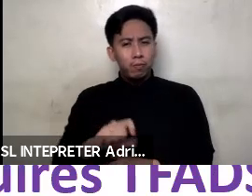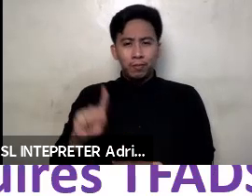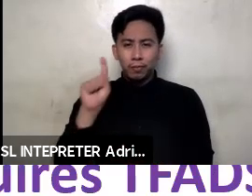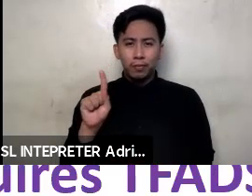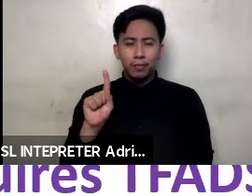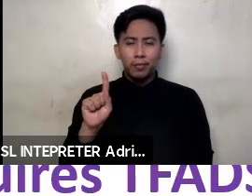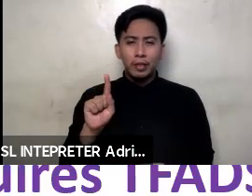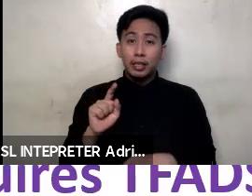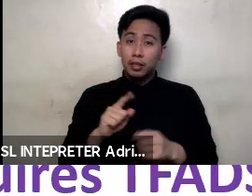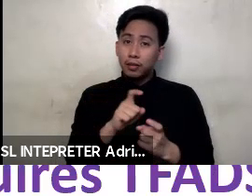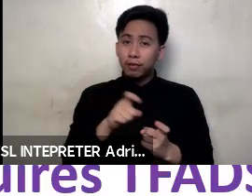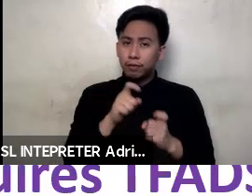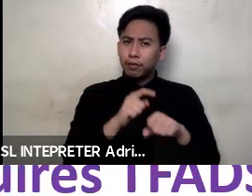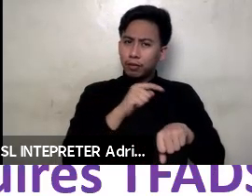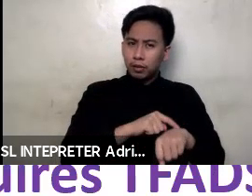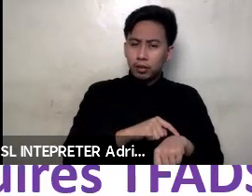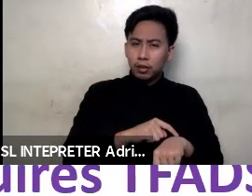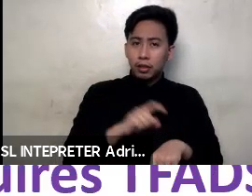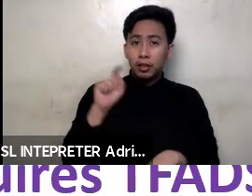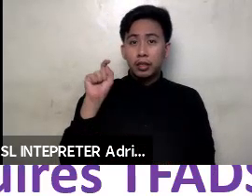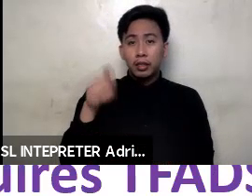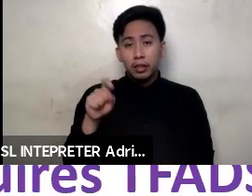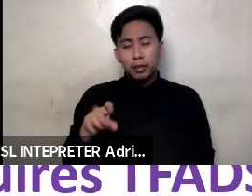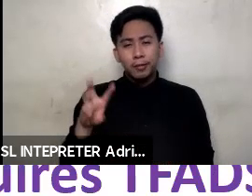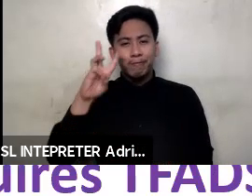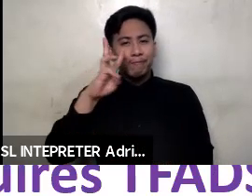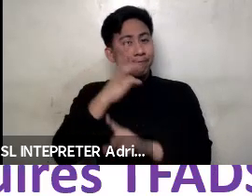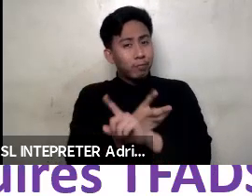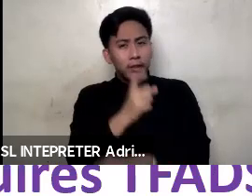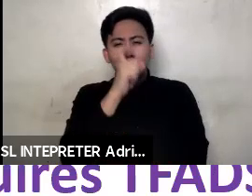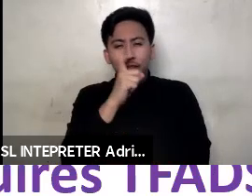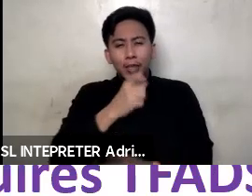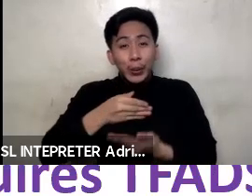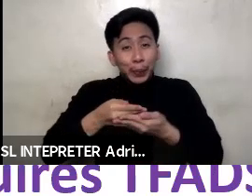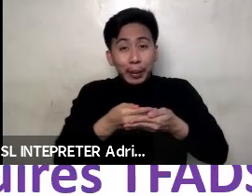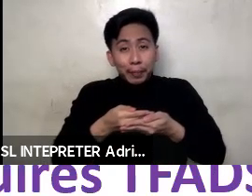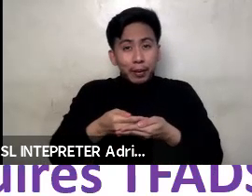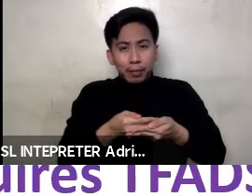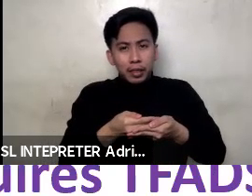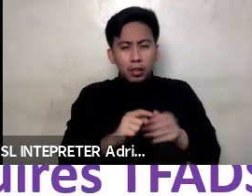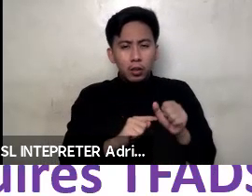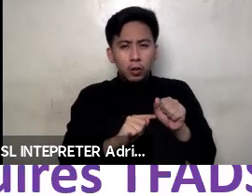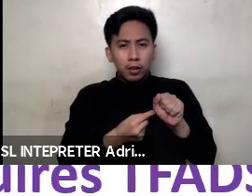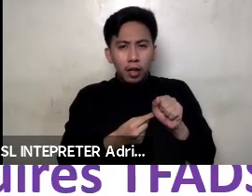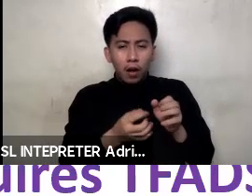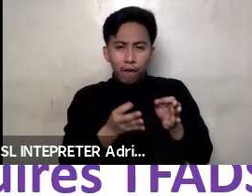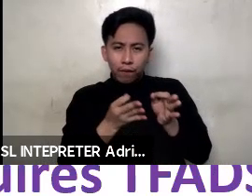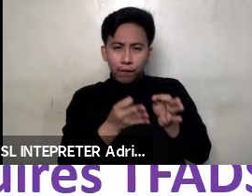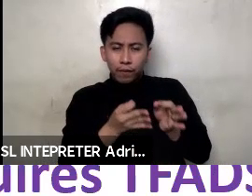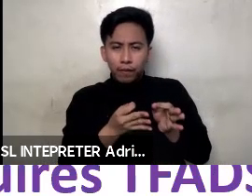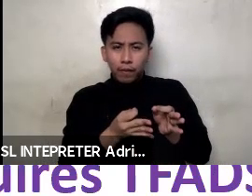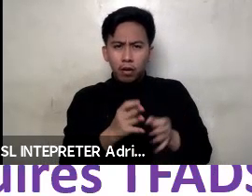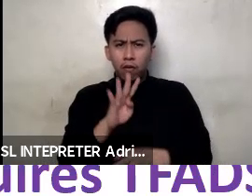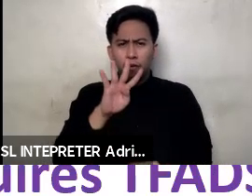dapat pagkapatak ng 6 months na edad, pagkatungtong na bata sa edad na 6 months, doon ka magsimula ng feeding mo. Hindi pwede na 4 months